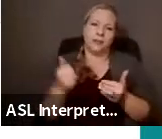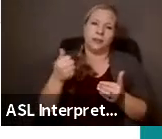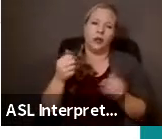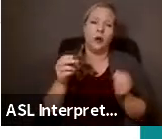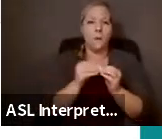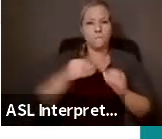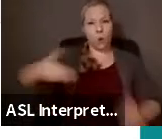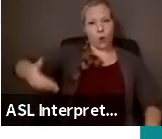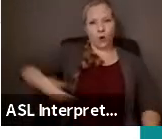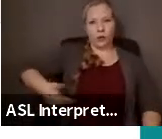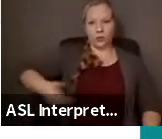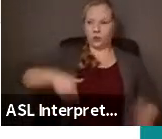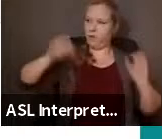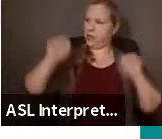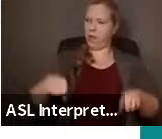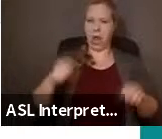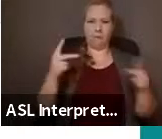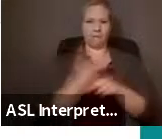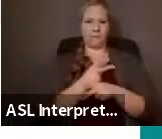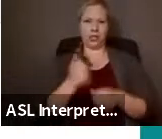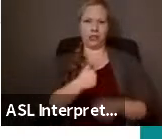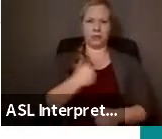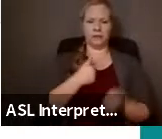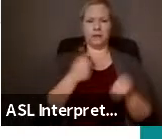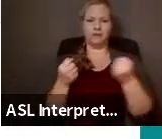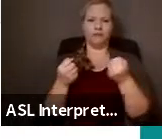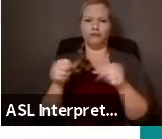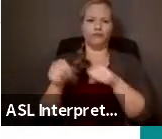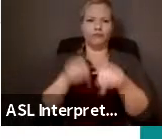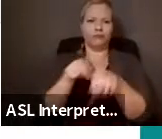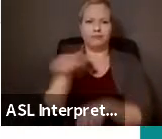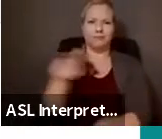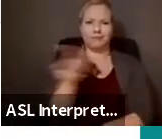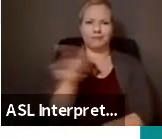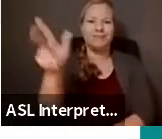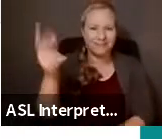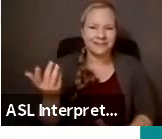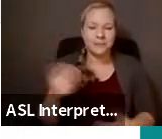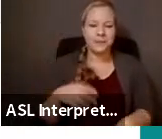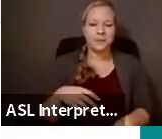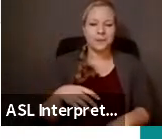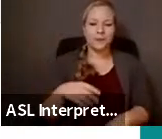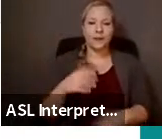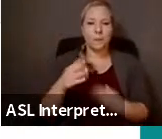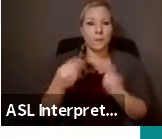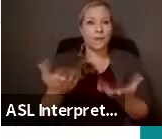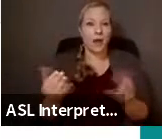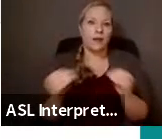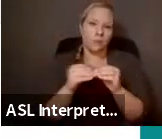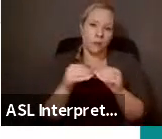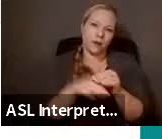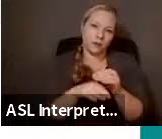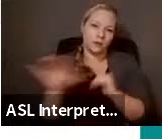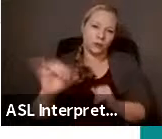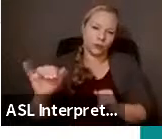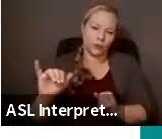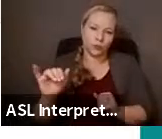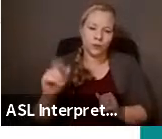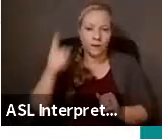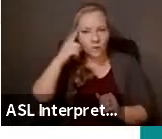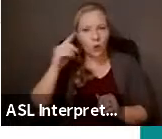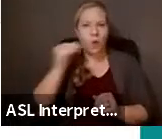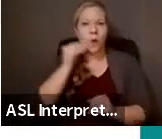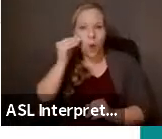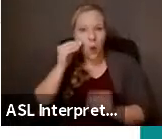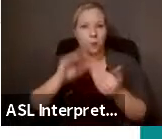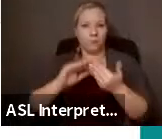comfortable, you know, and providing access as well as local connections between the various neighborhoods in